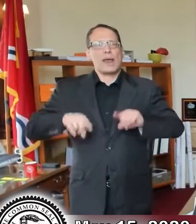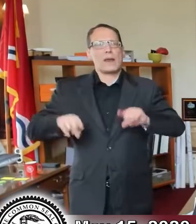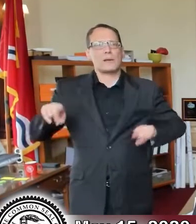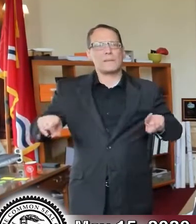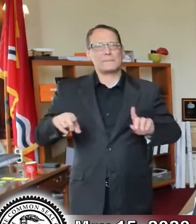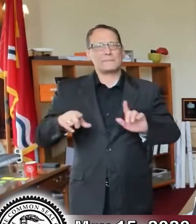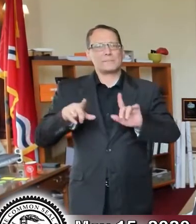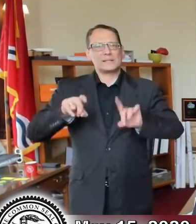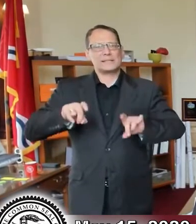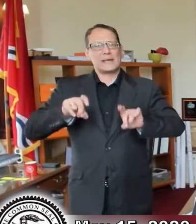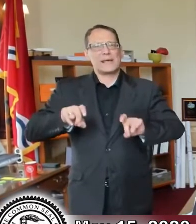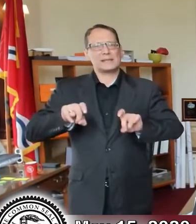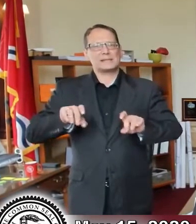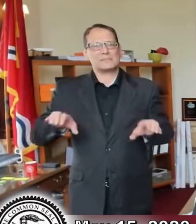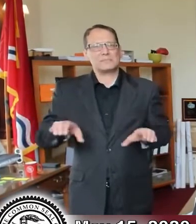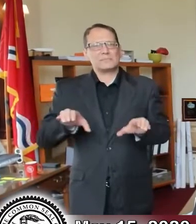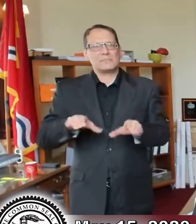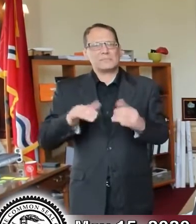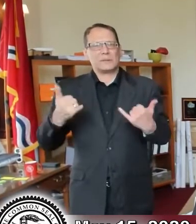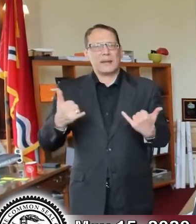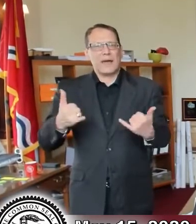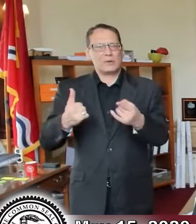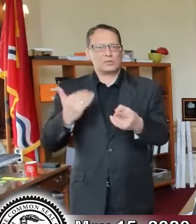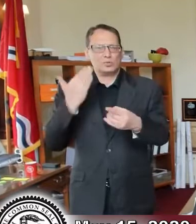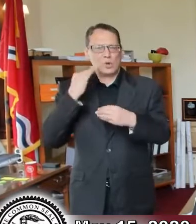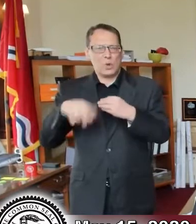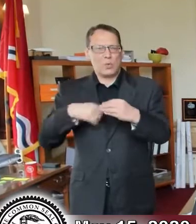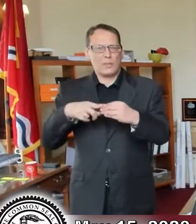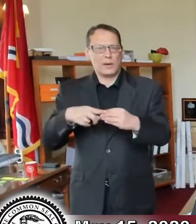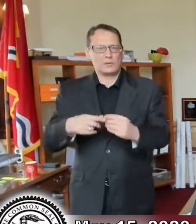tests are being performed that you know of?